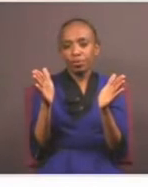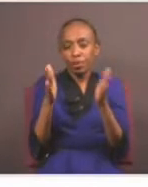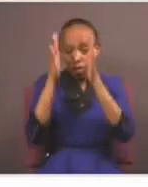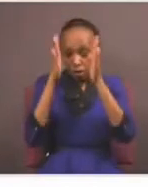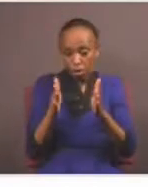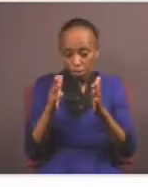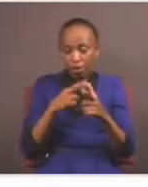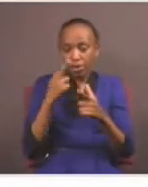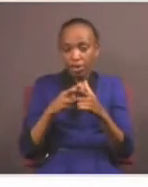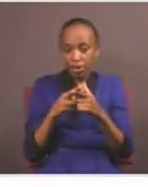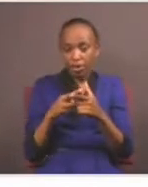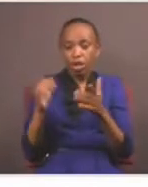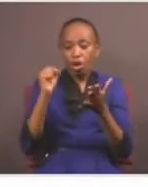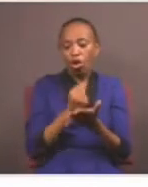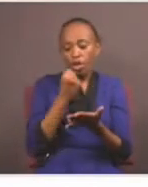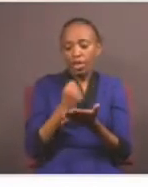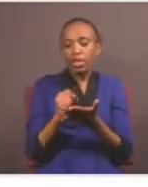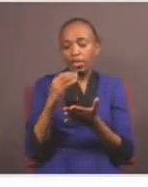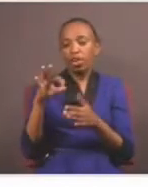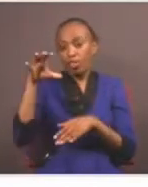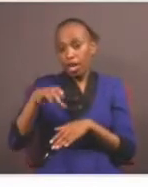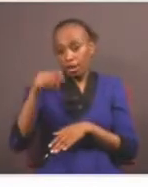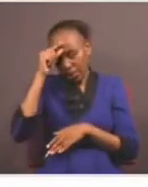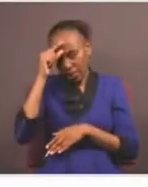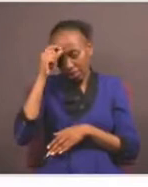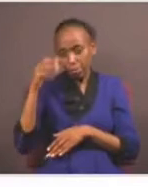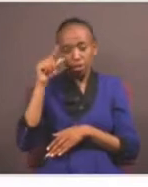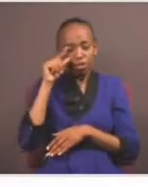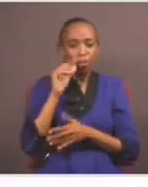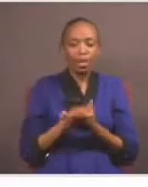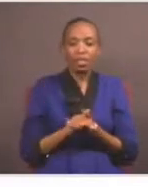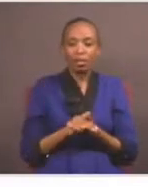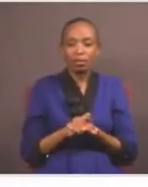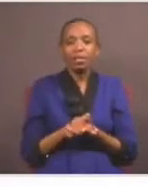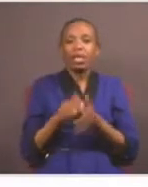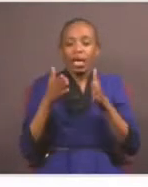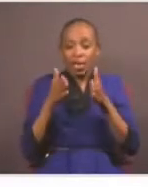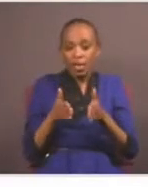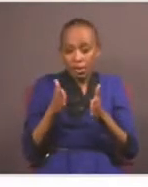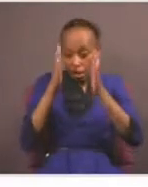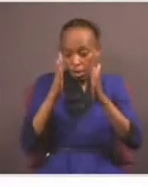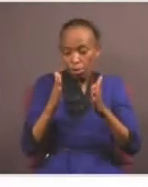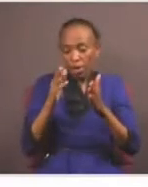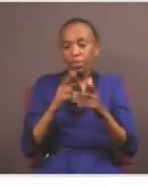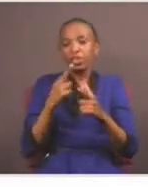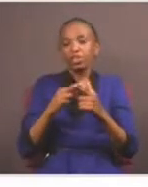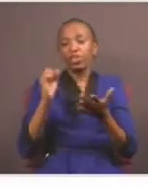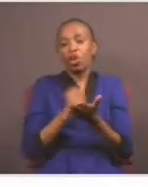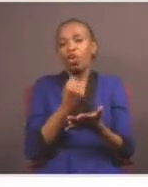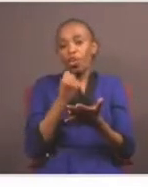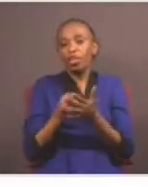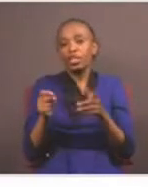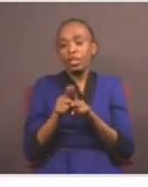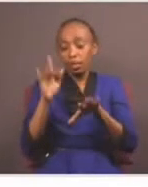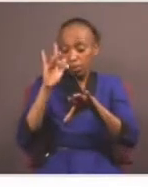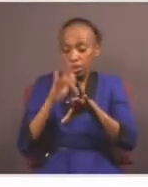human resource audit of the county government of Mombasa. And this human resource audit will